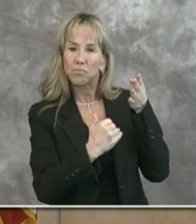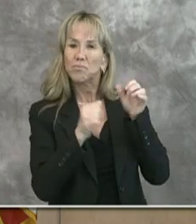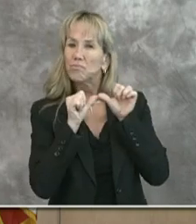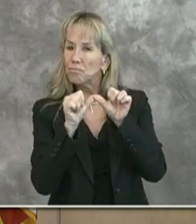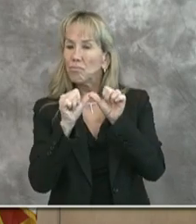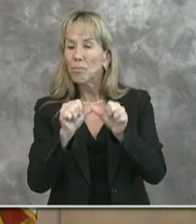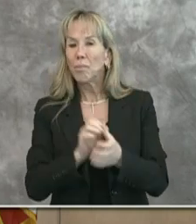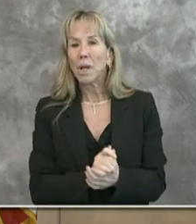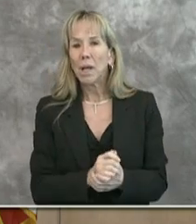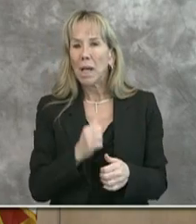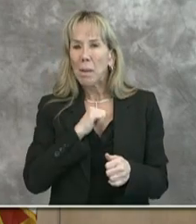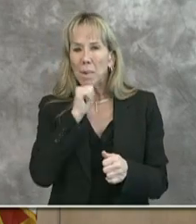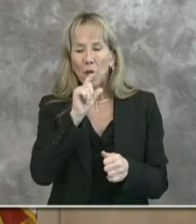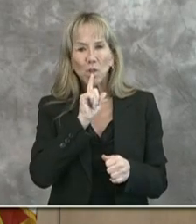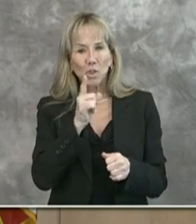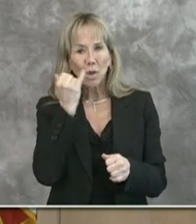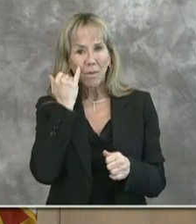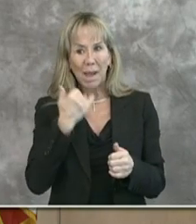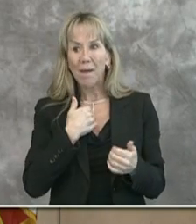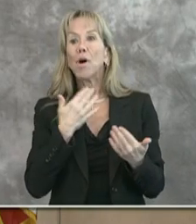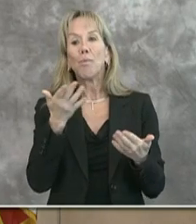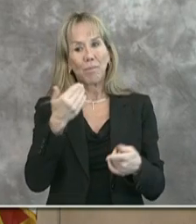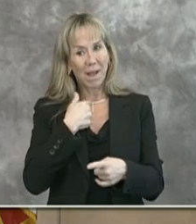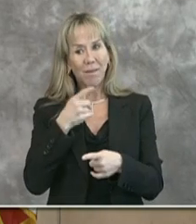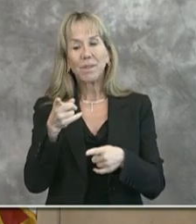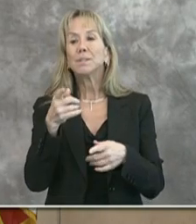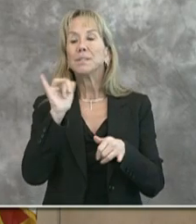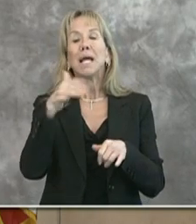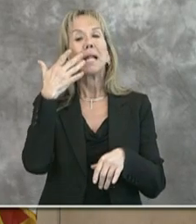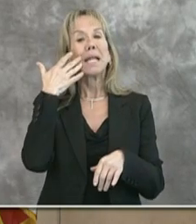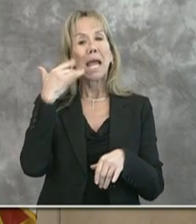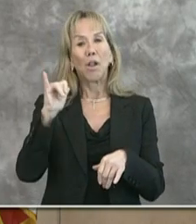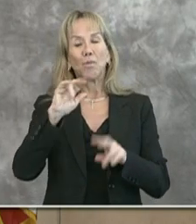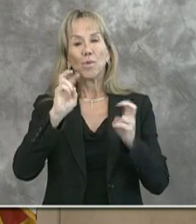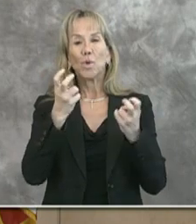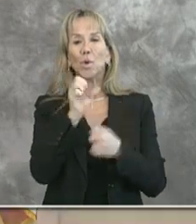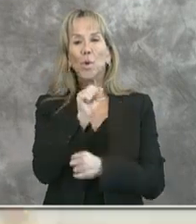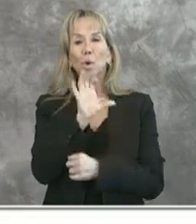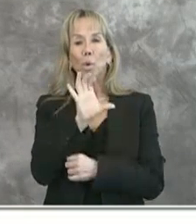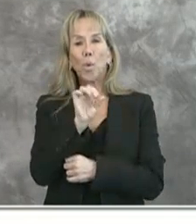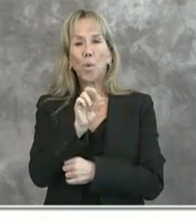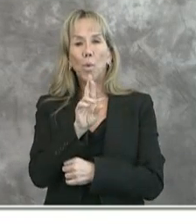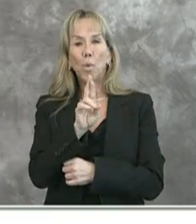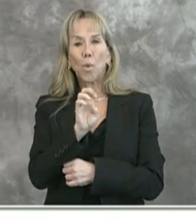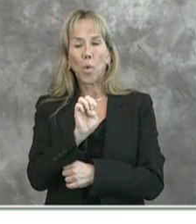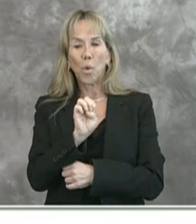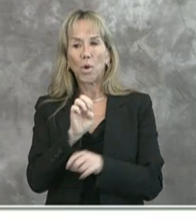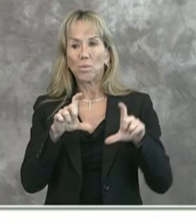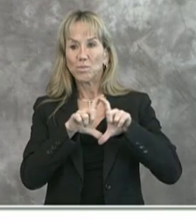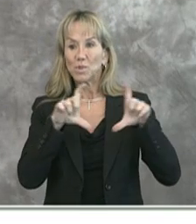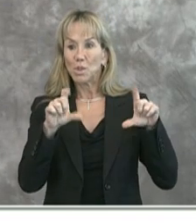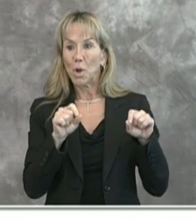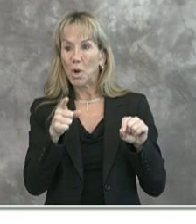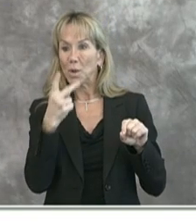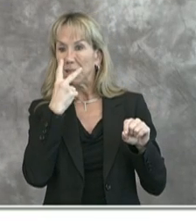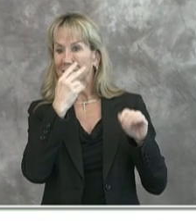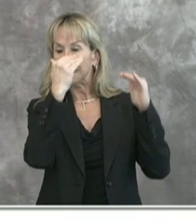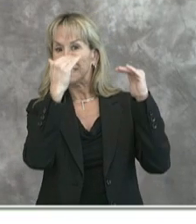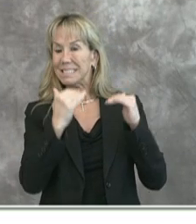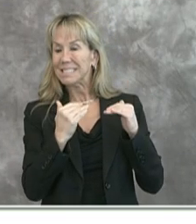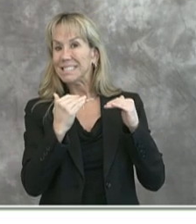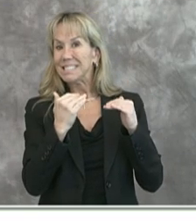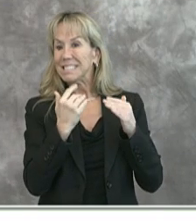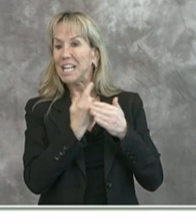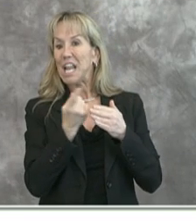the California scorecard available, and this is one where you can see right here, we did slip a little bit. Last week we were a